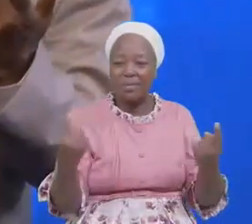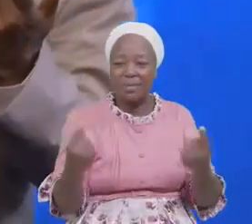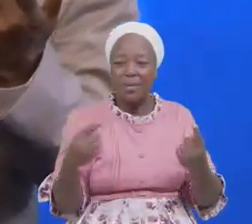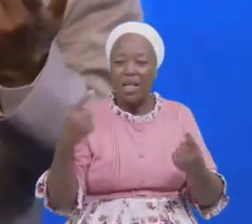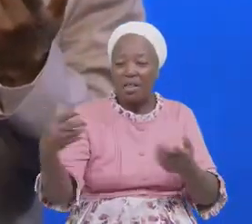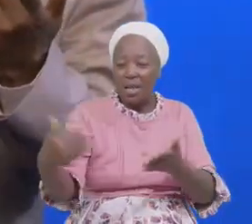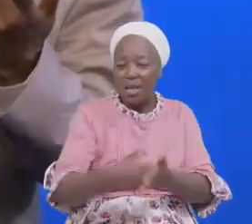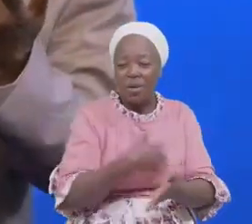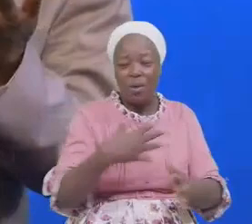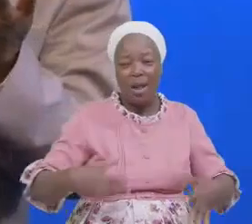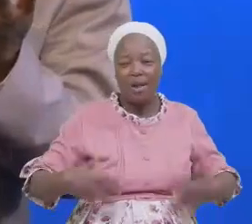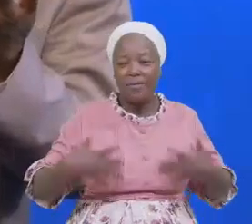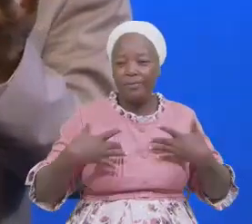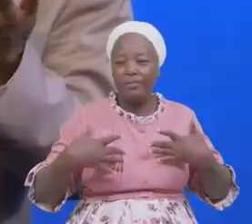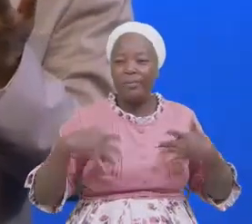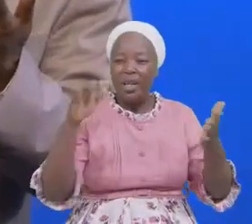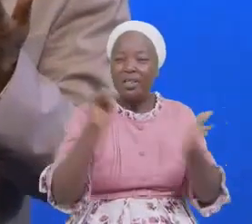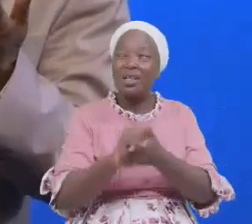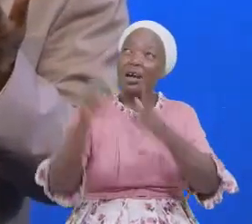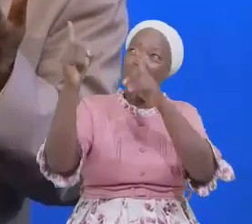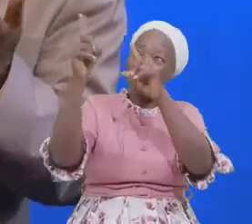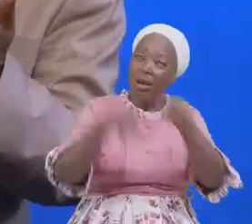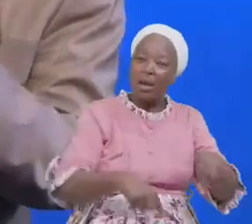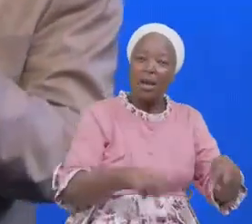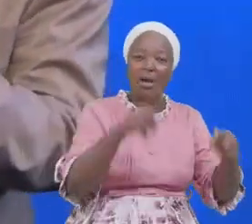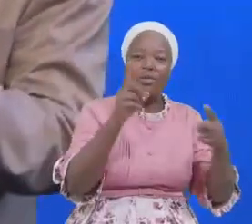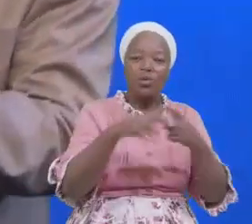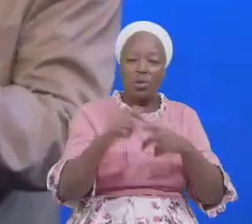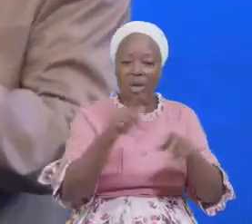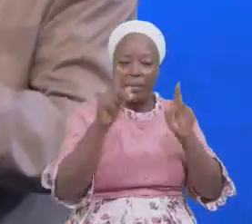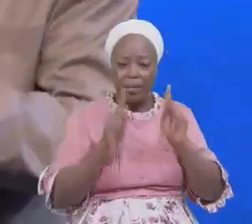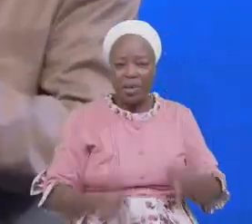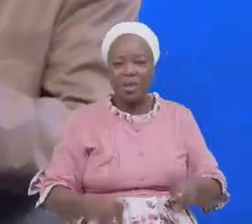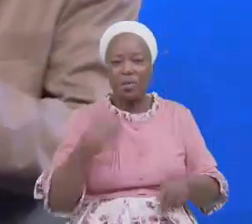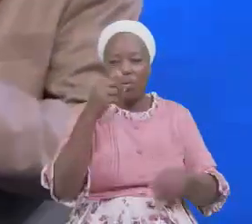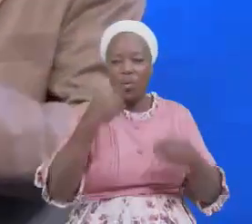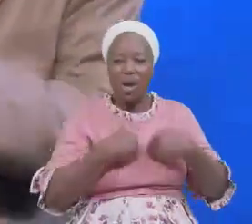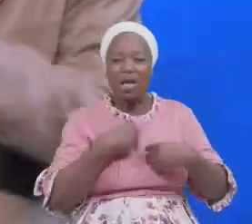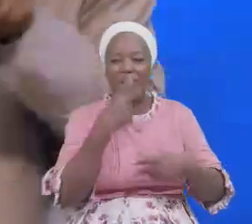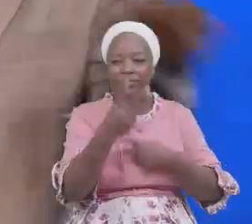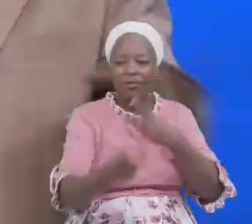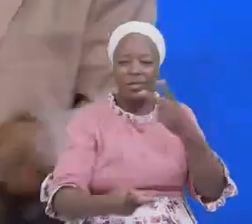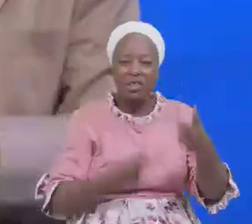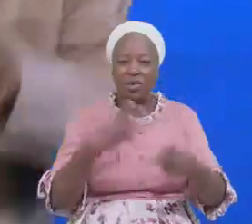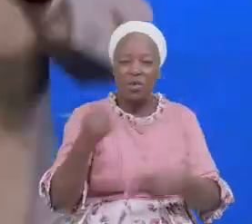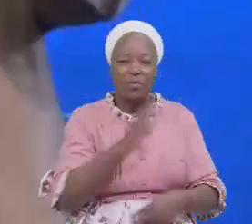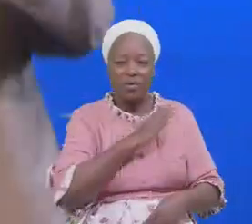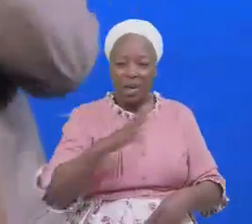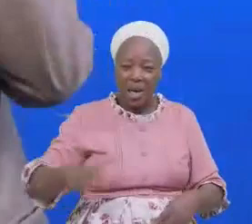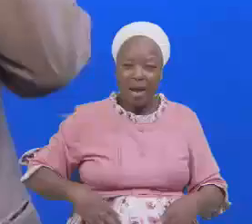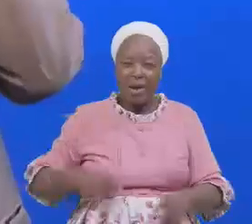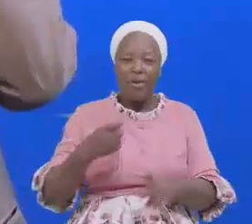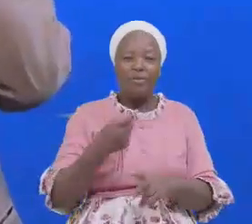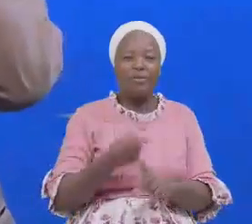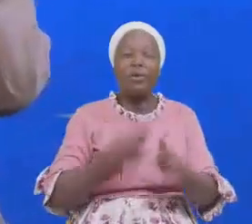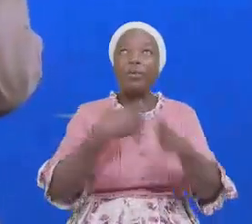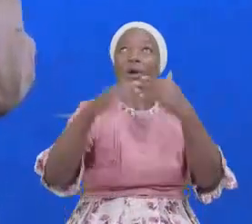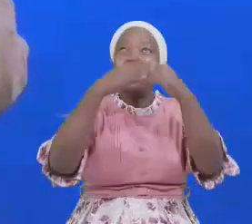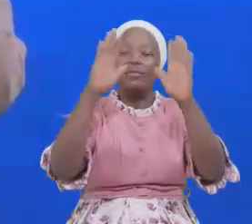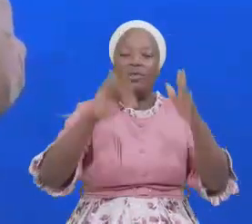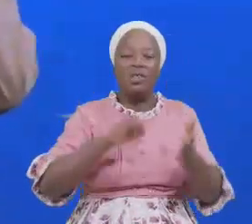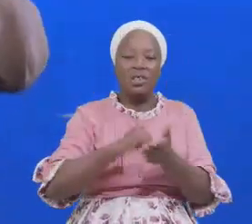life that comes to a person who has visitation of Christ from heaven. It is